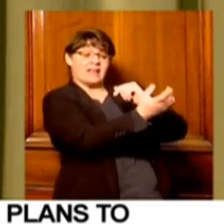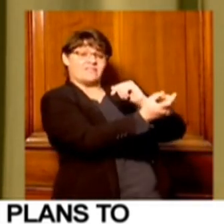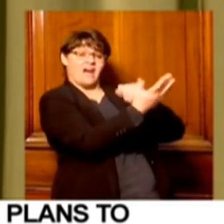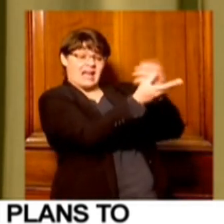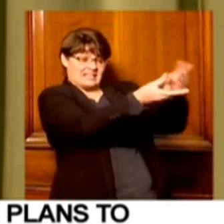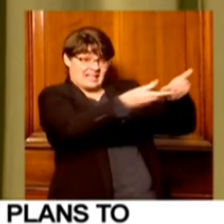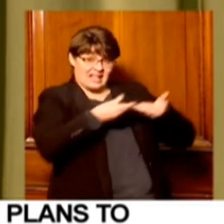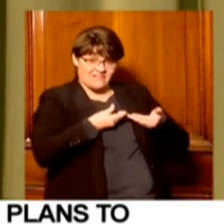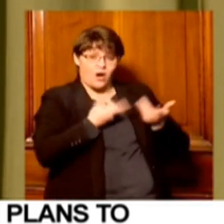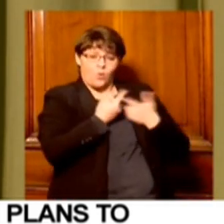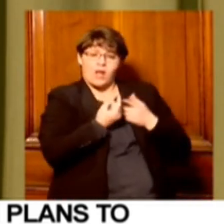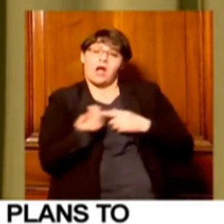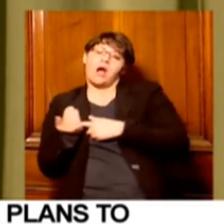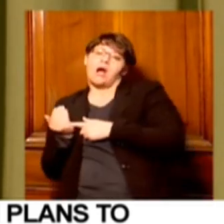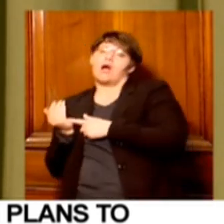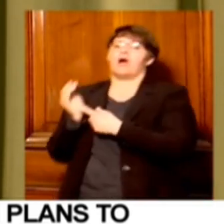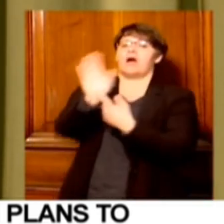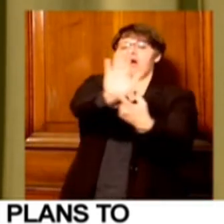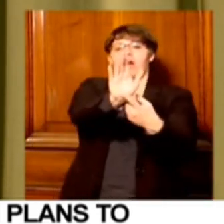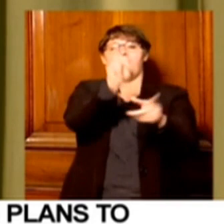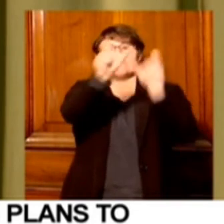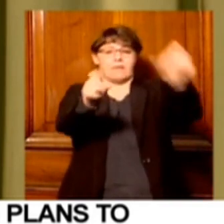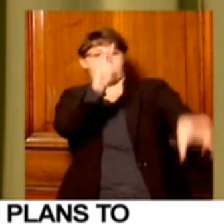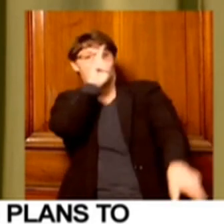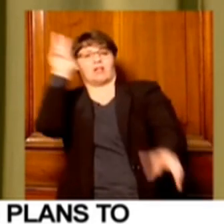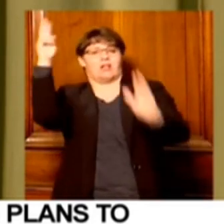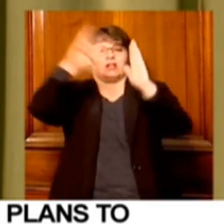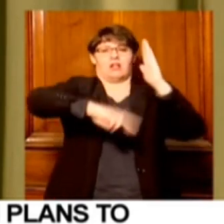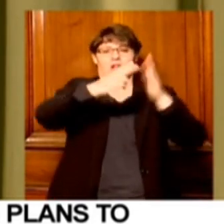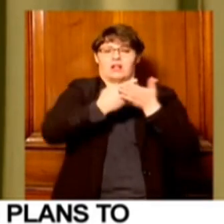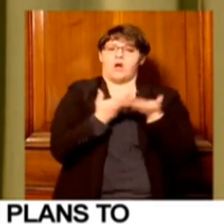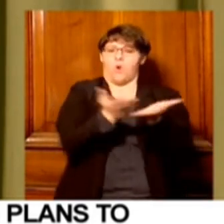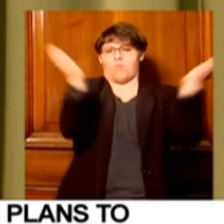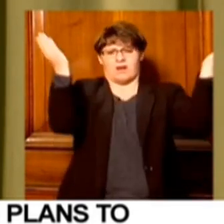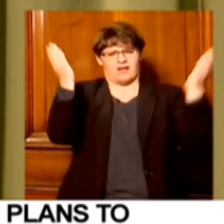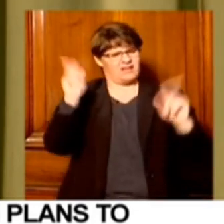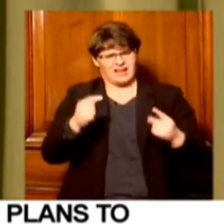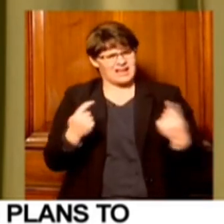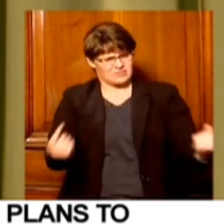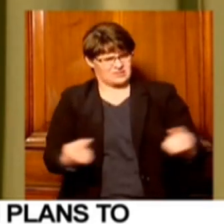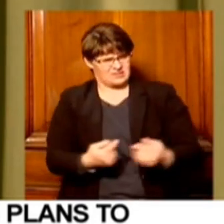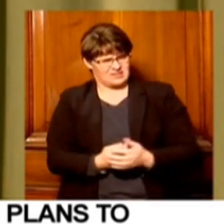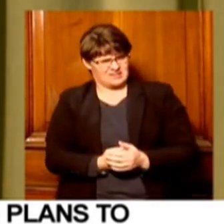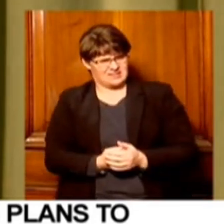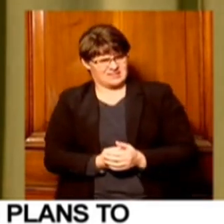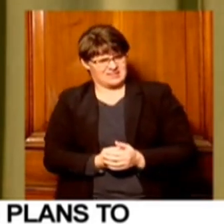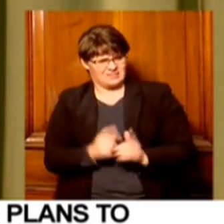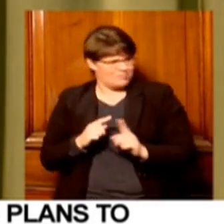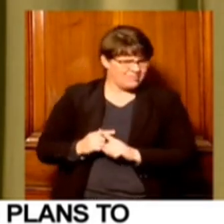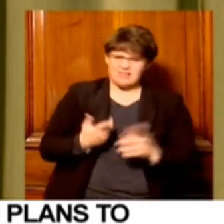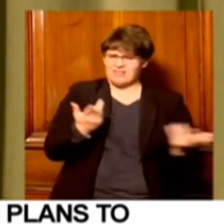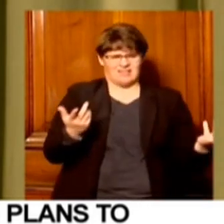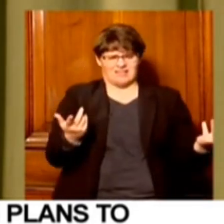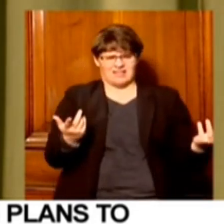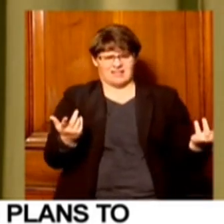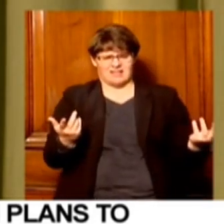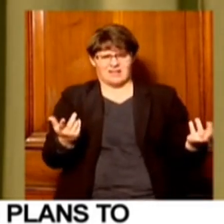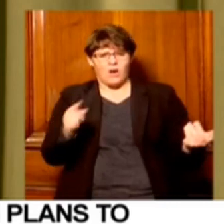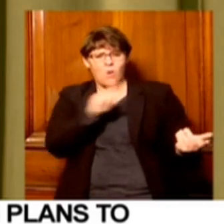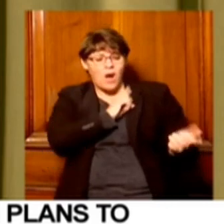that come to us as government, we must make them public. It will not make any sense, because even